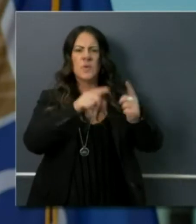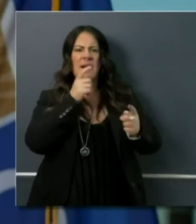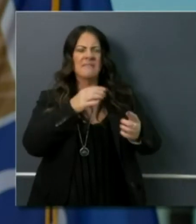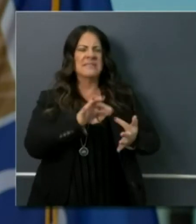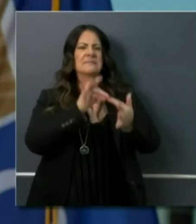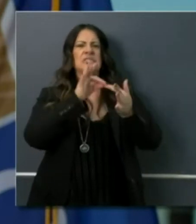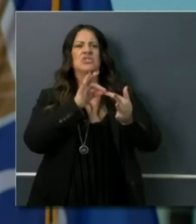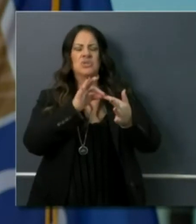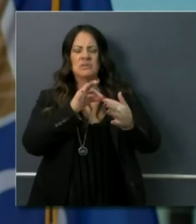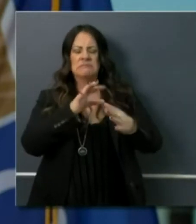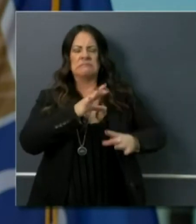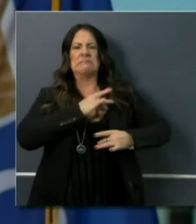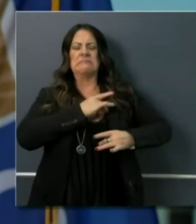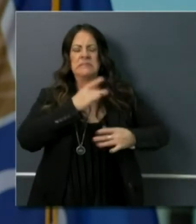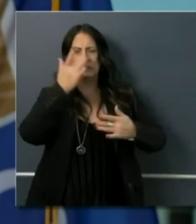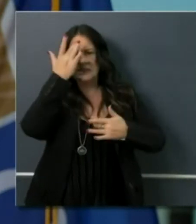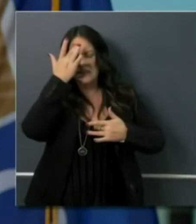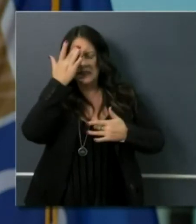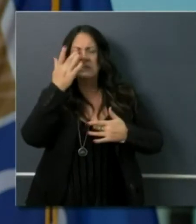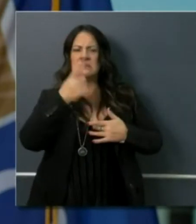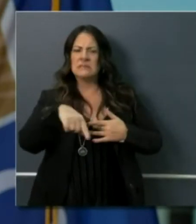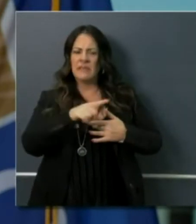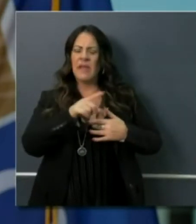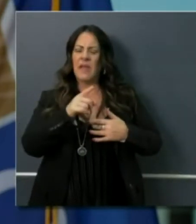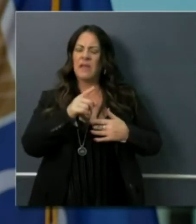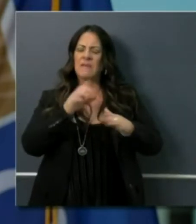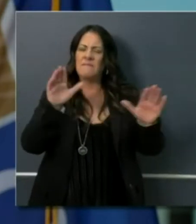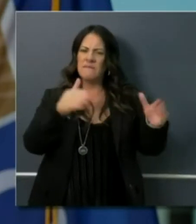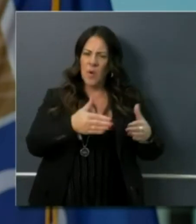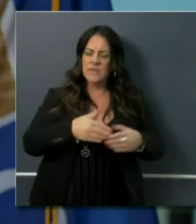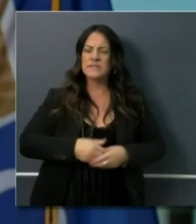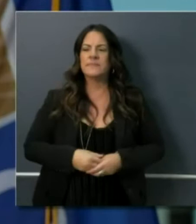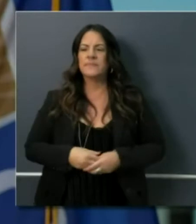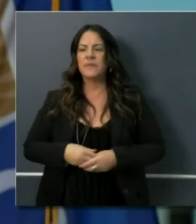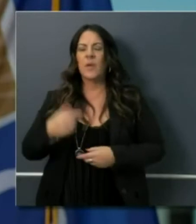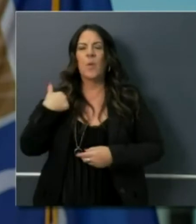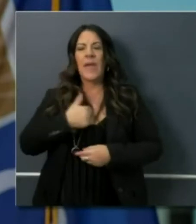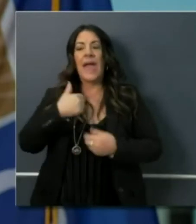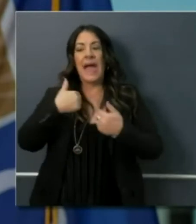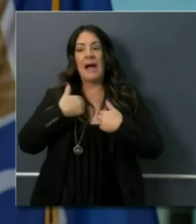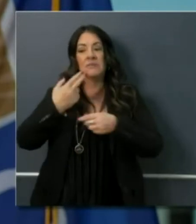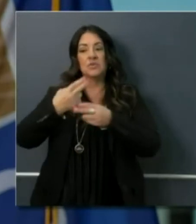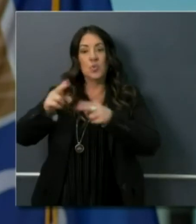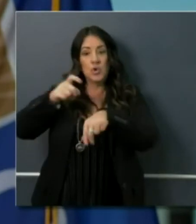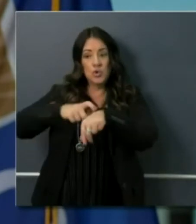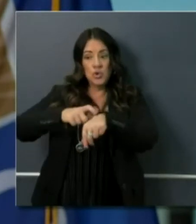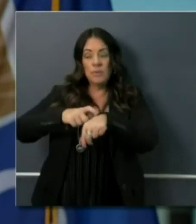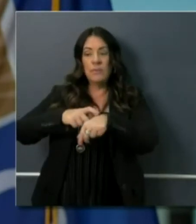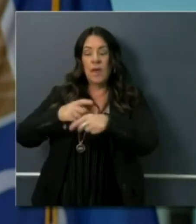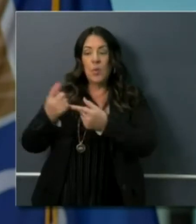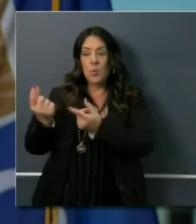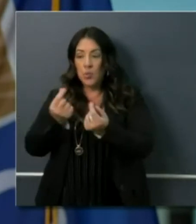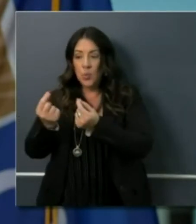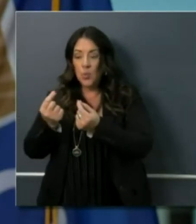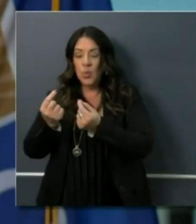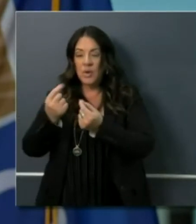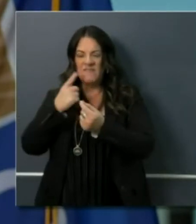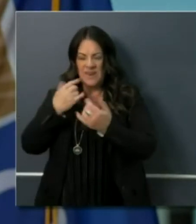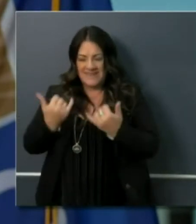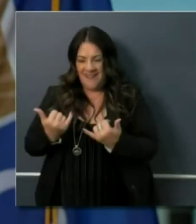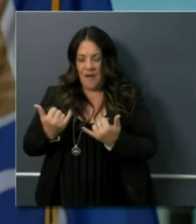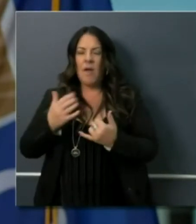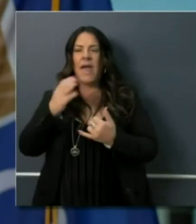of COVID-19. And so I just want folks to know we have some short-term strategies, but we also have a longer-term